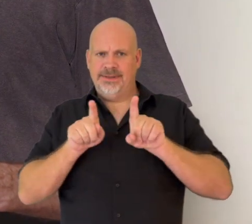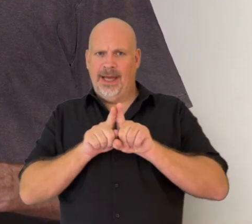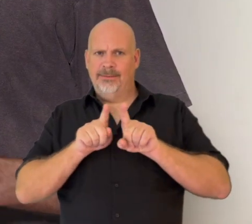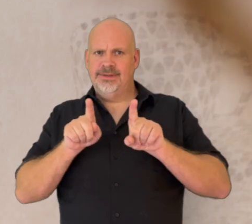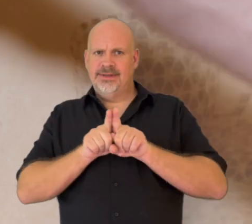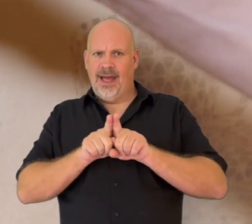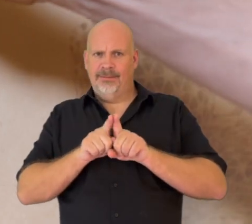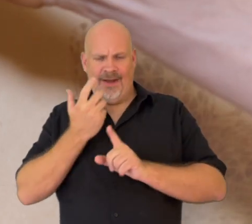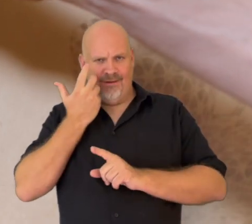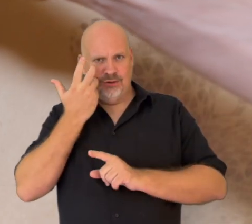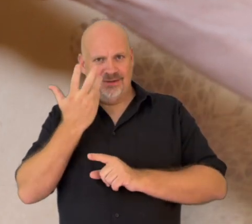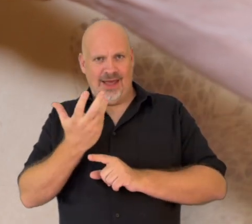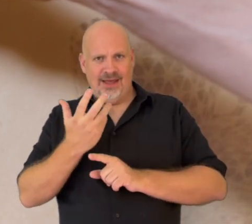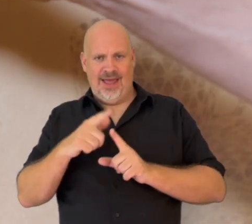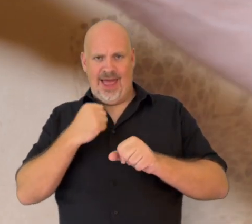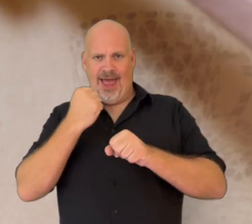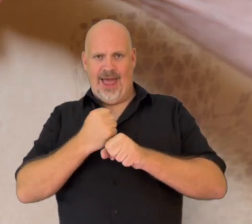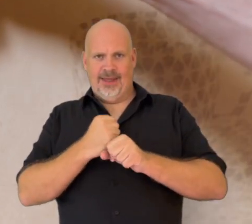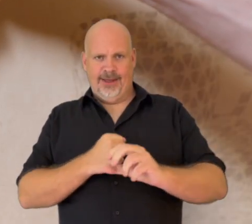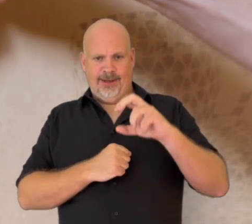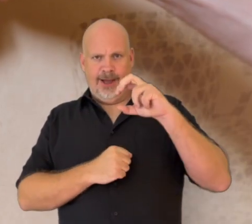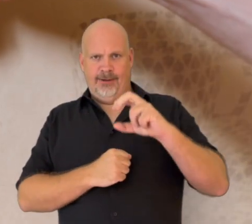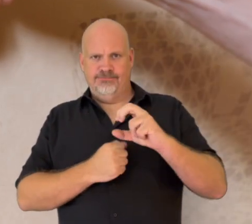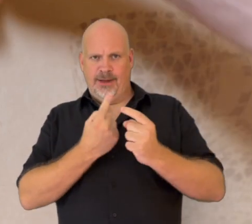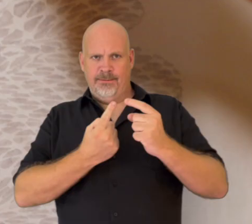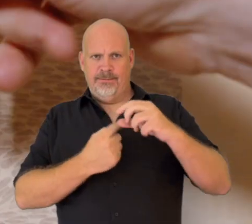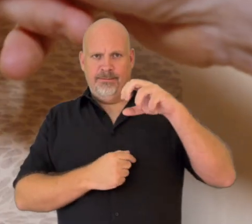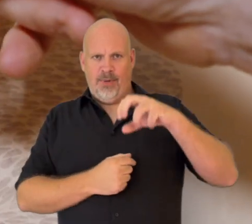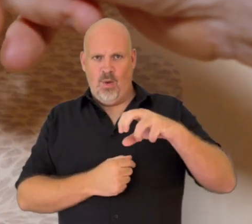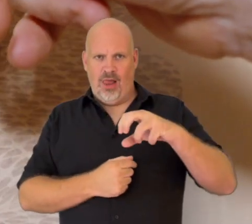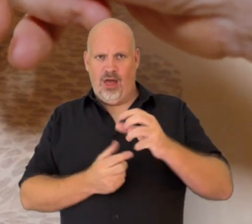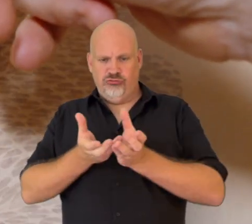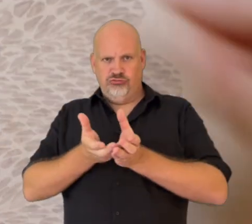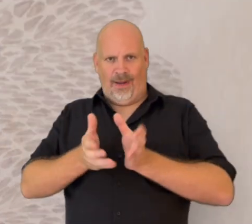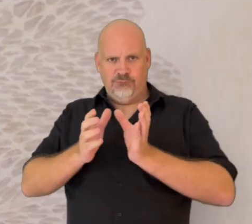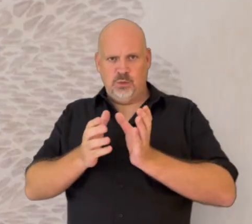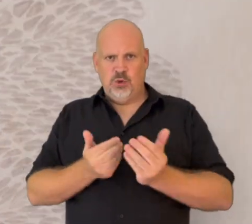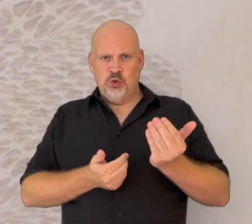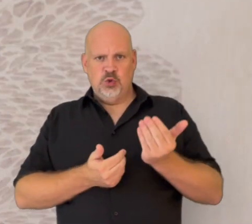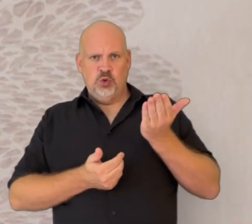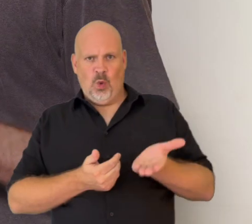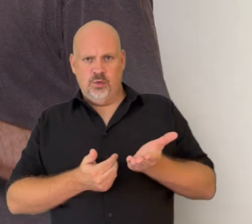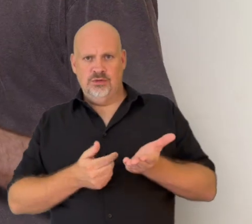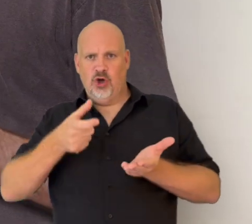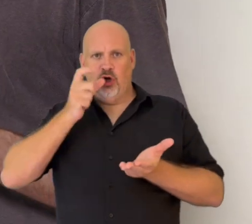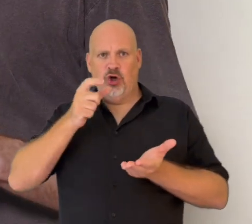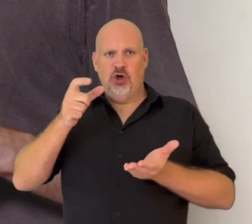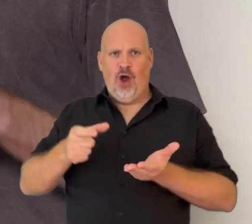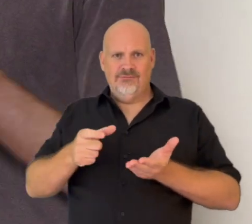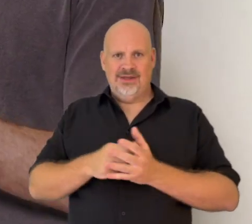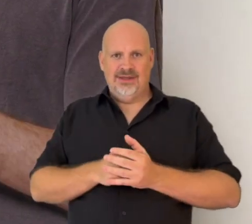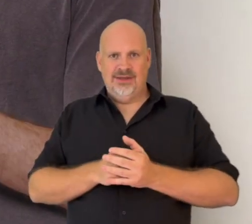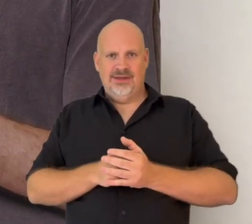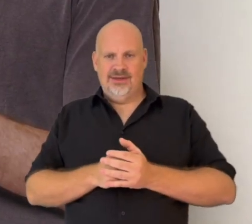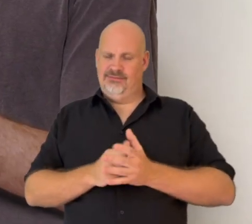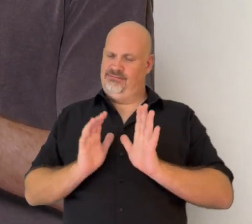his life, with a hard-boiled egg, half a grapefruit, a piece of toast and a cup of coffee. And this little setup was